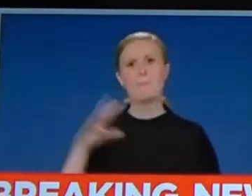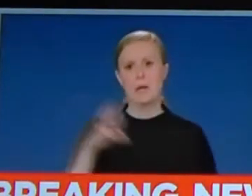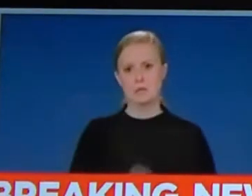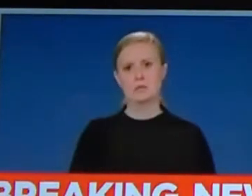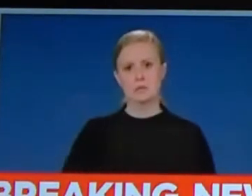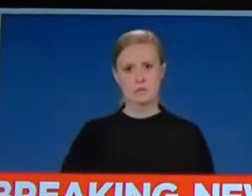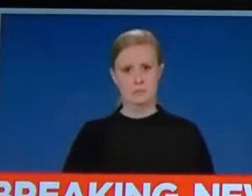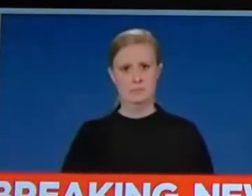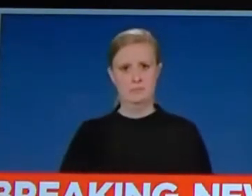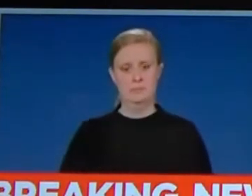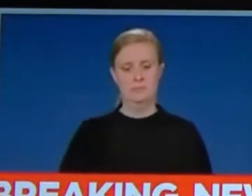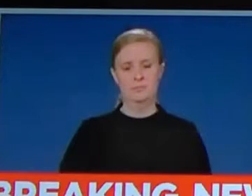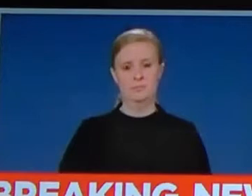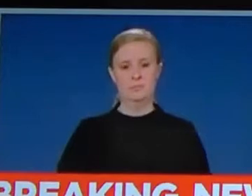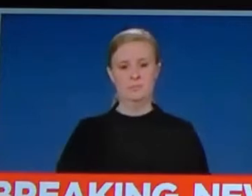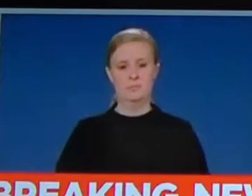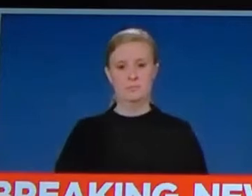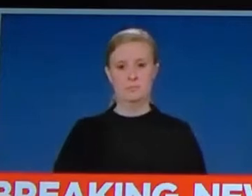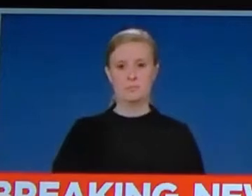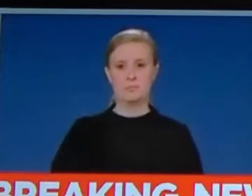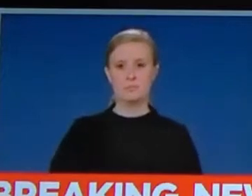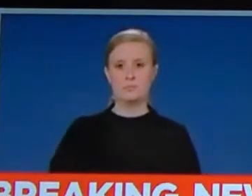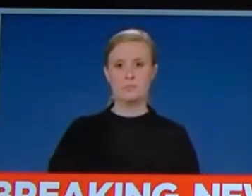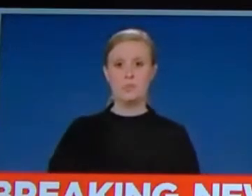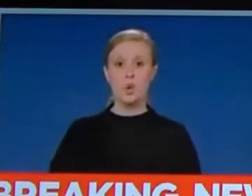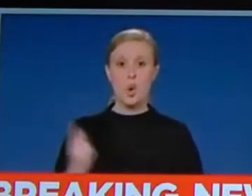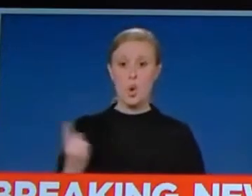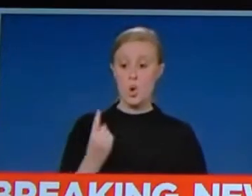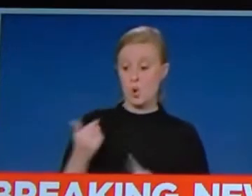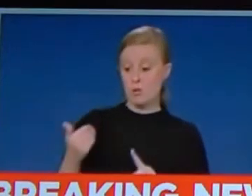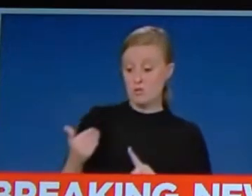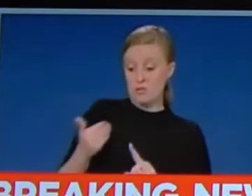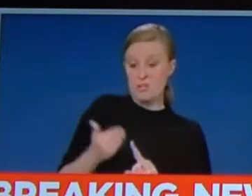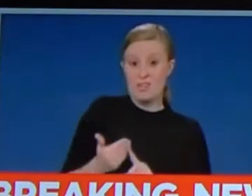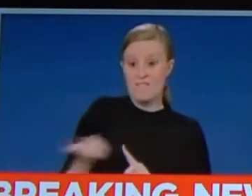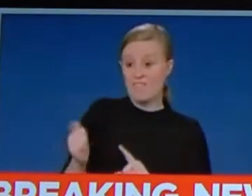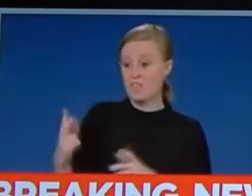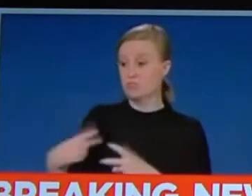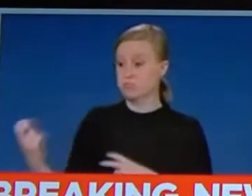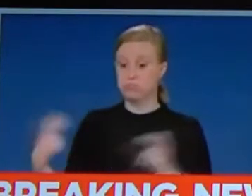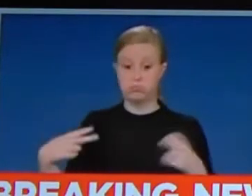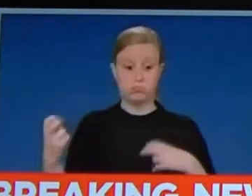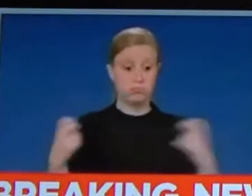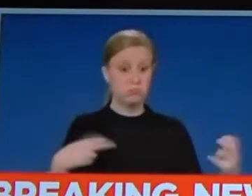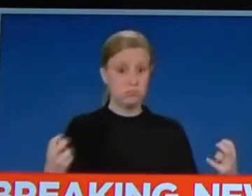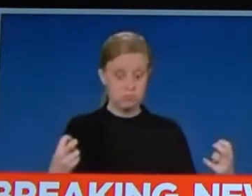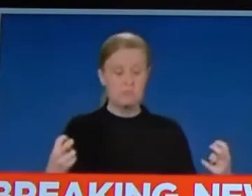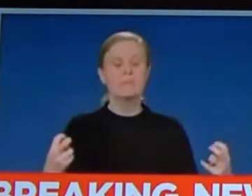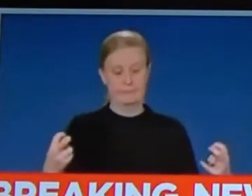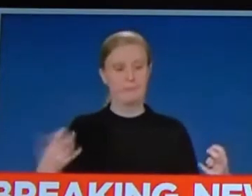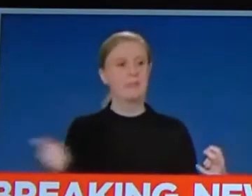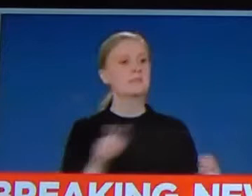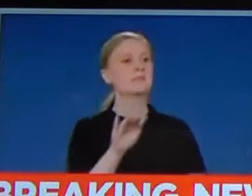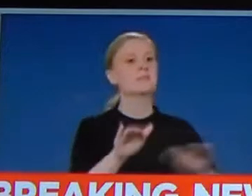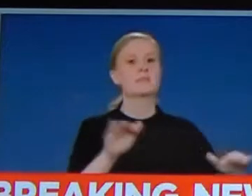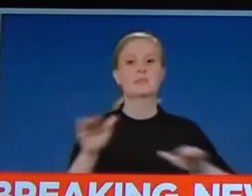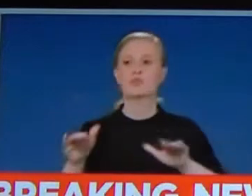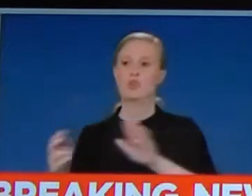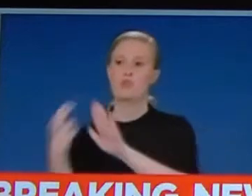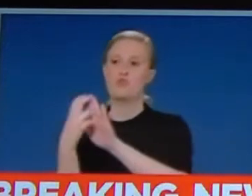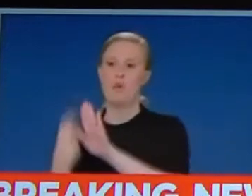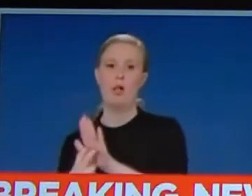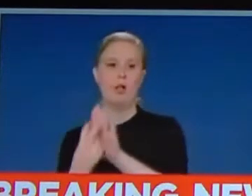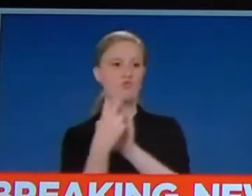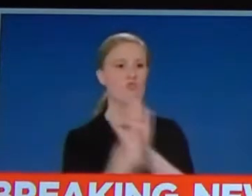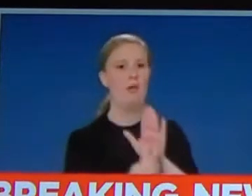also seek to re-enrol those parents who might have dropped off. So if they need care, they can get that care